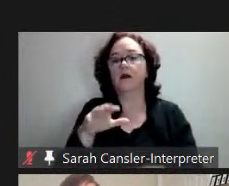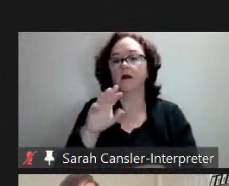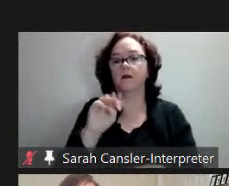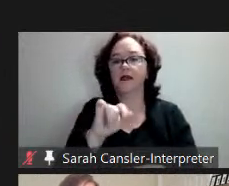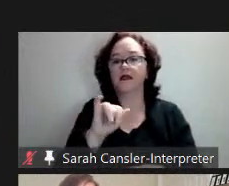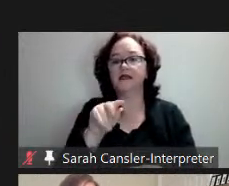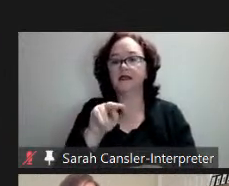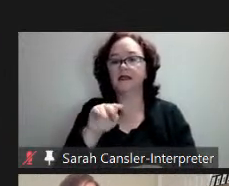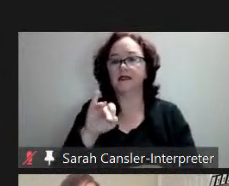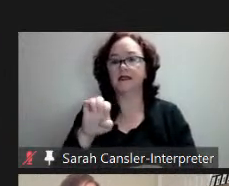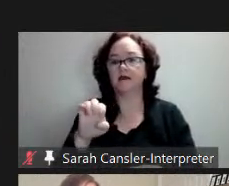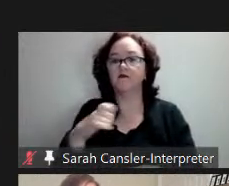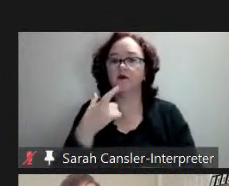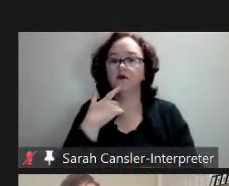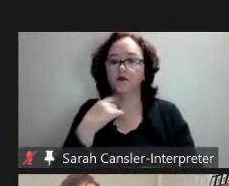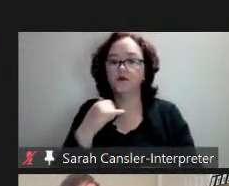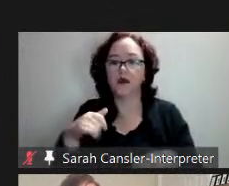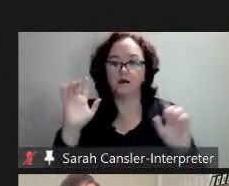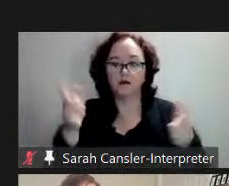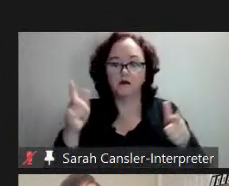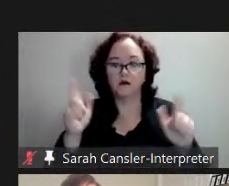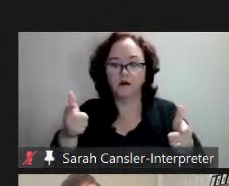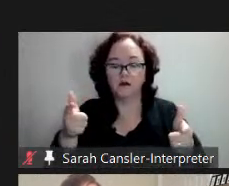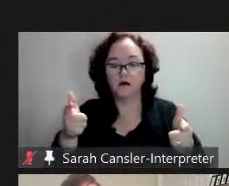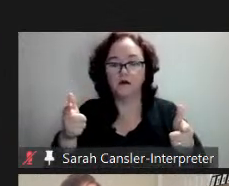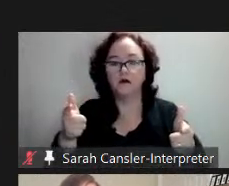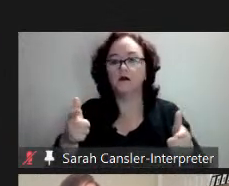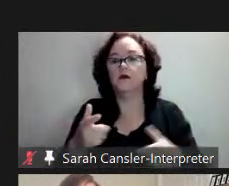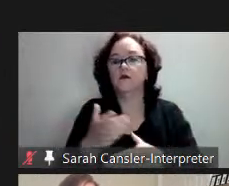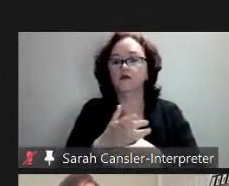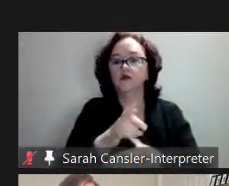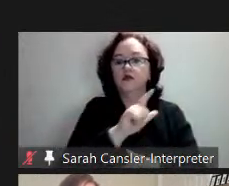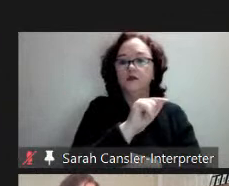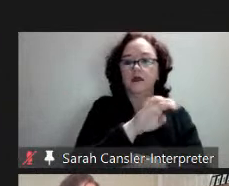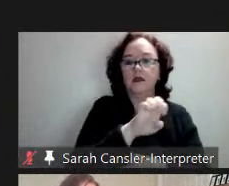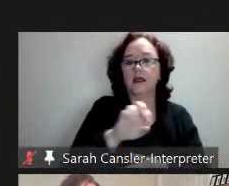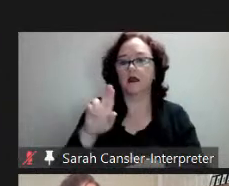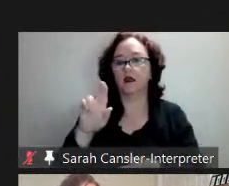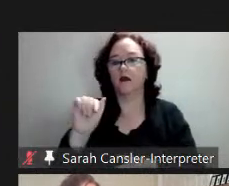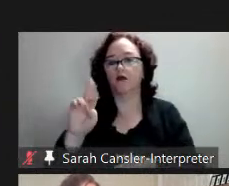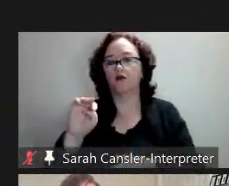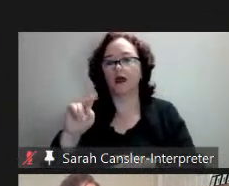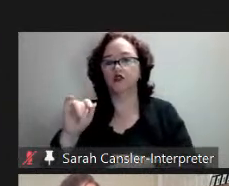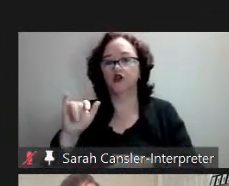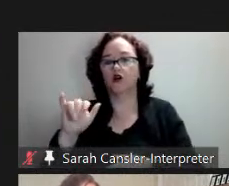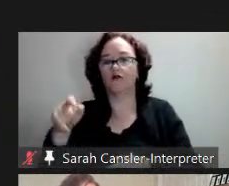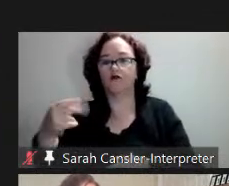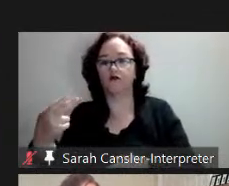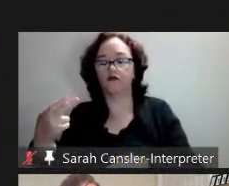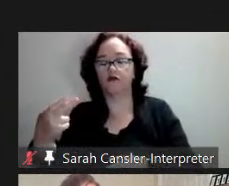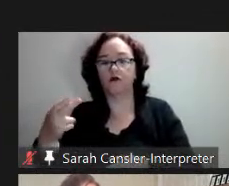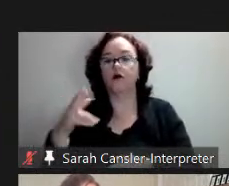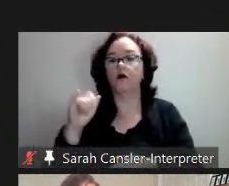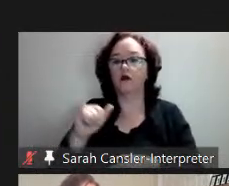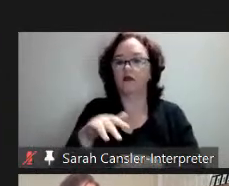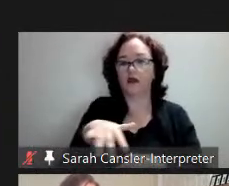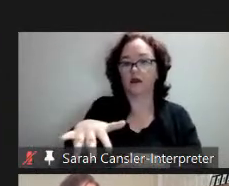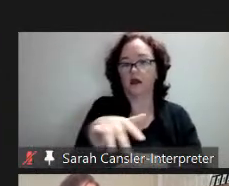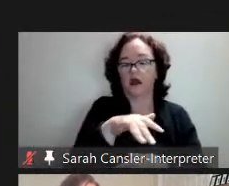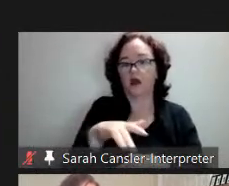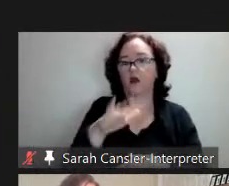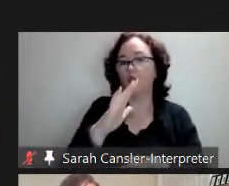station. So the mezzanine that is between Lake and Randolph. This mezzanine will be updated or upgraded to